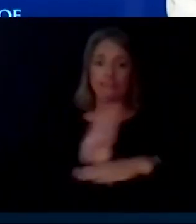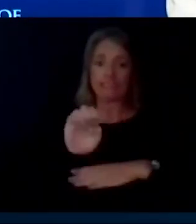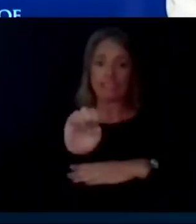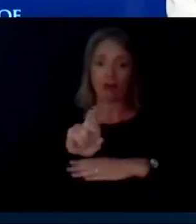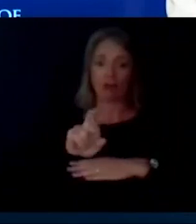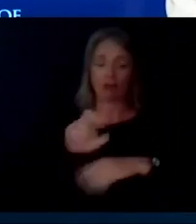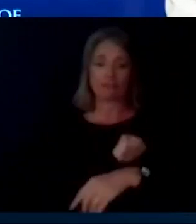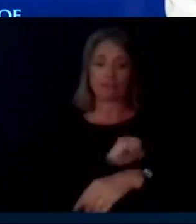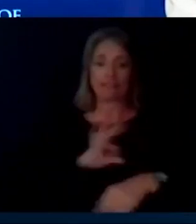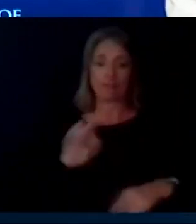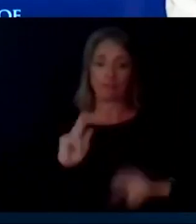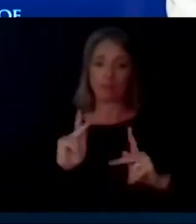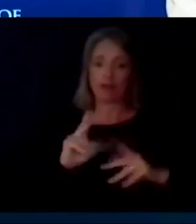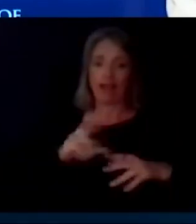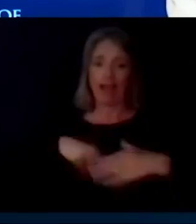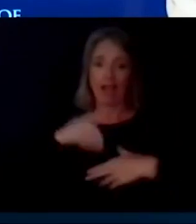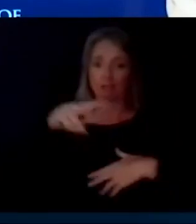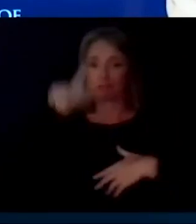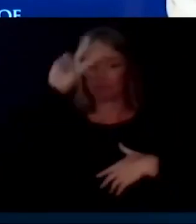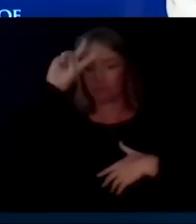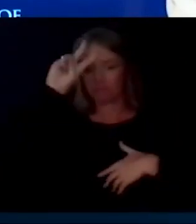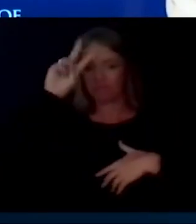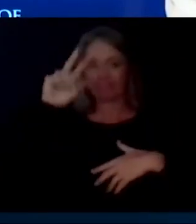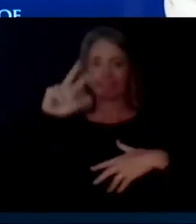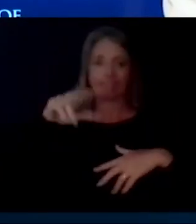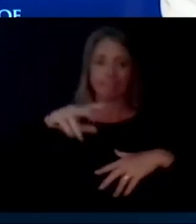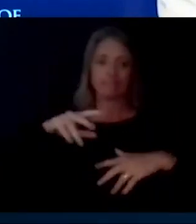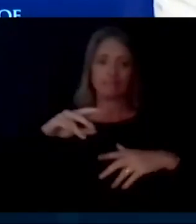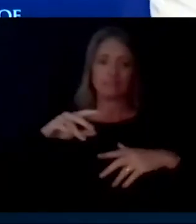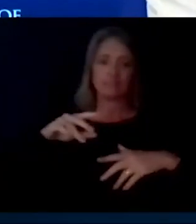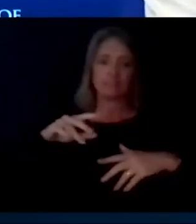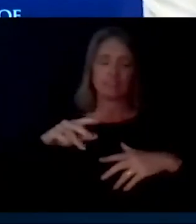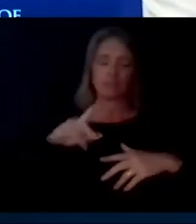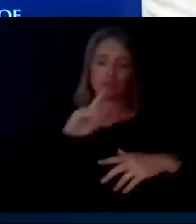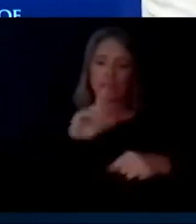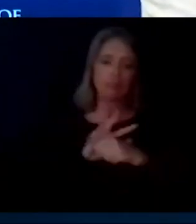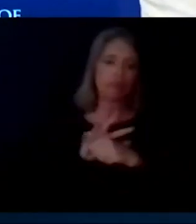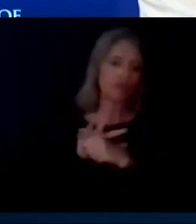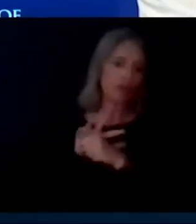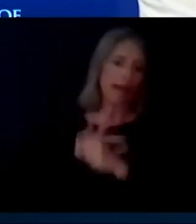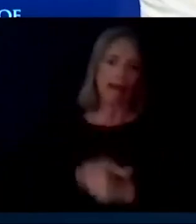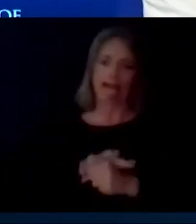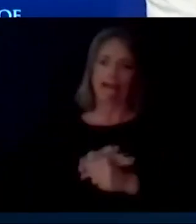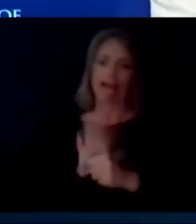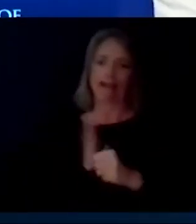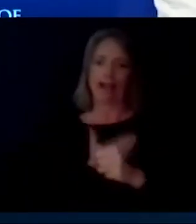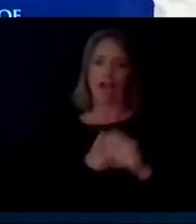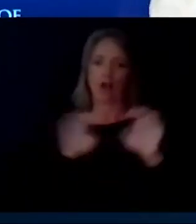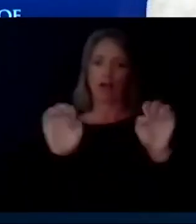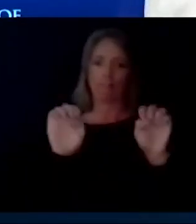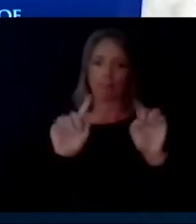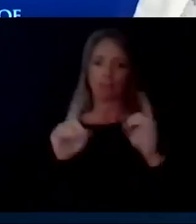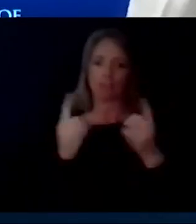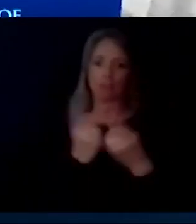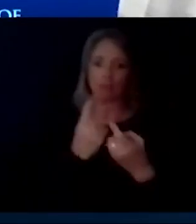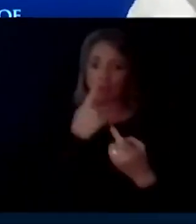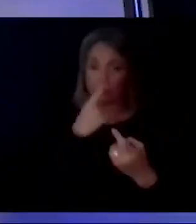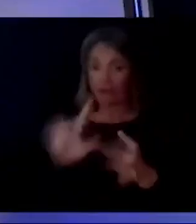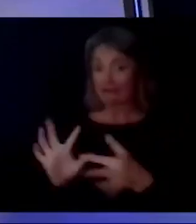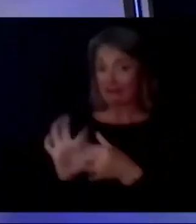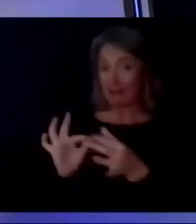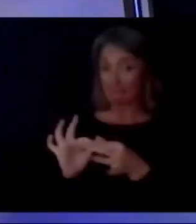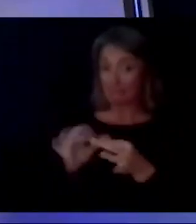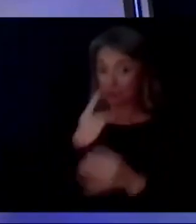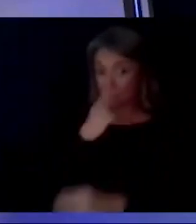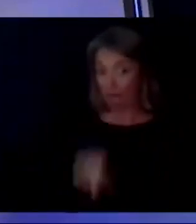out doing stupid stuff like this, just the strain it puts on our emergency departments. Can you let's just transition. Let's transition